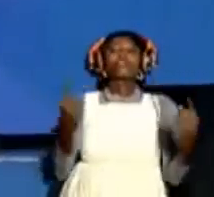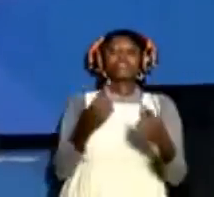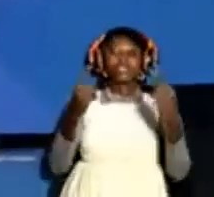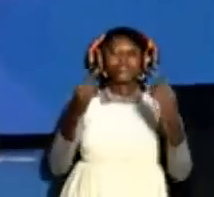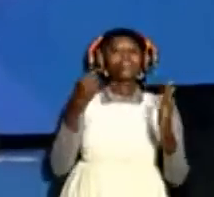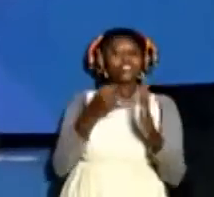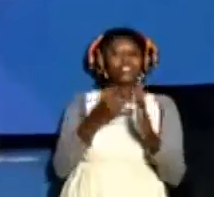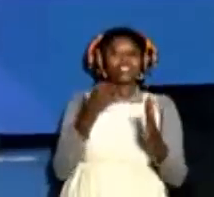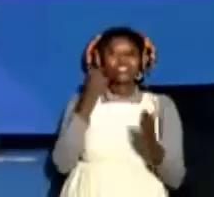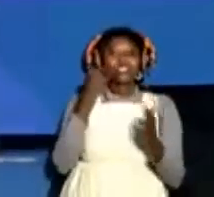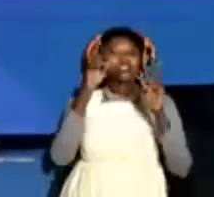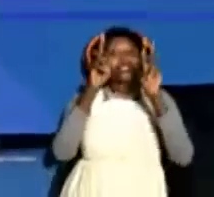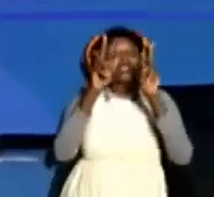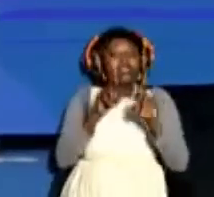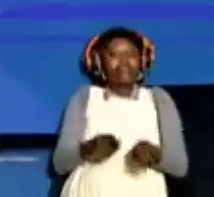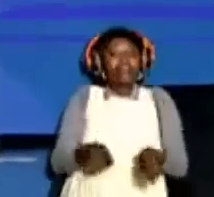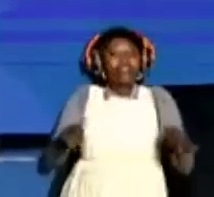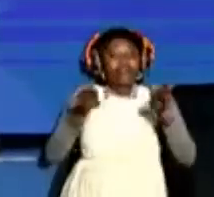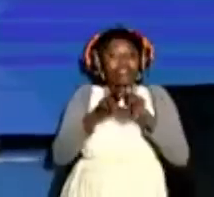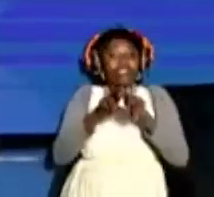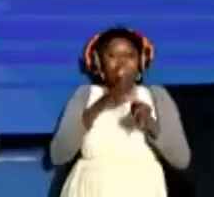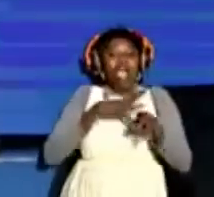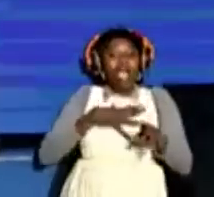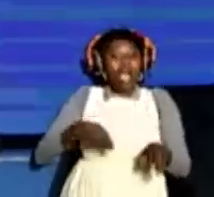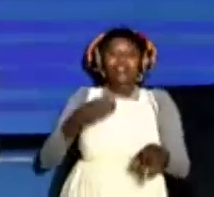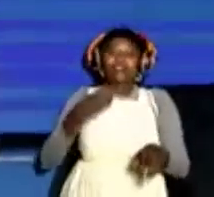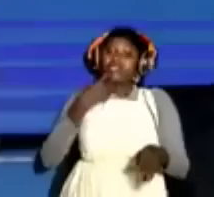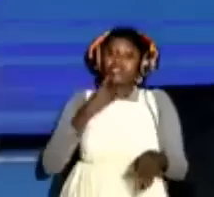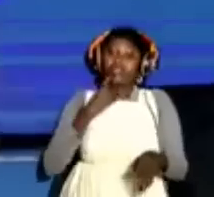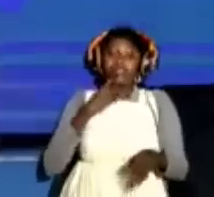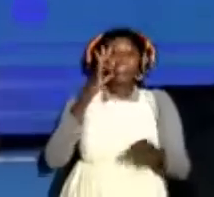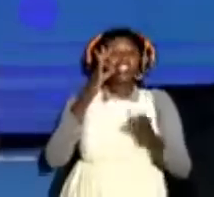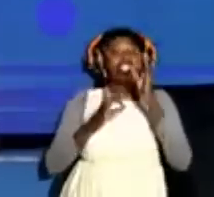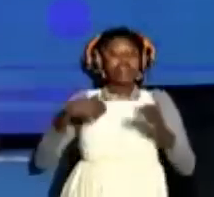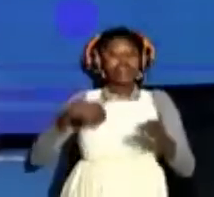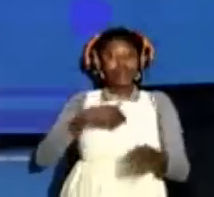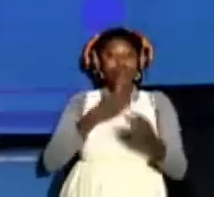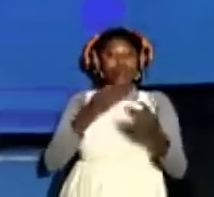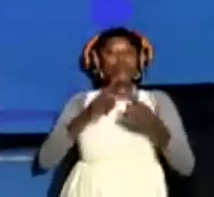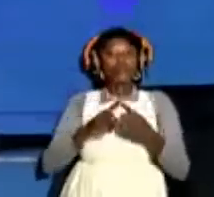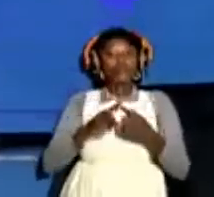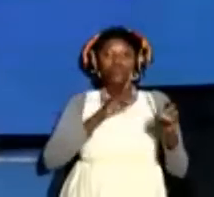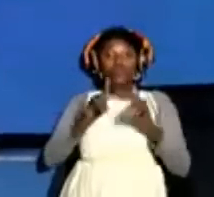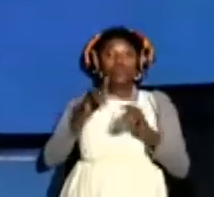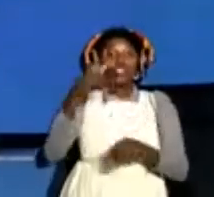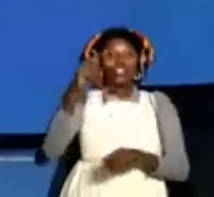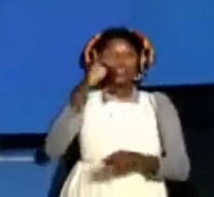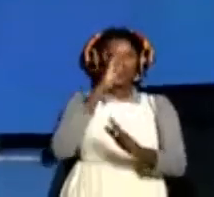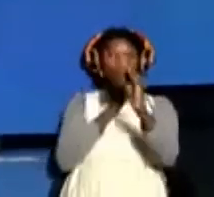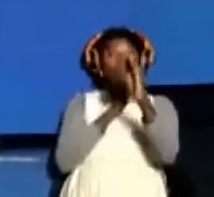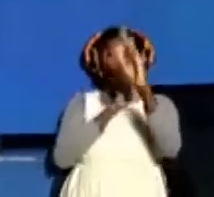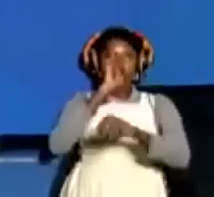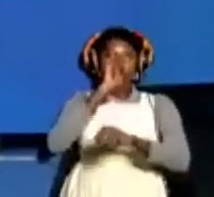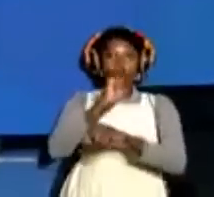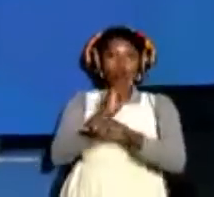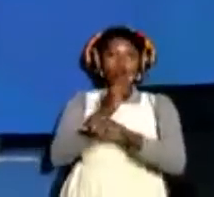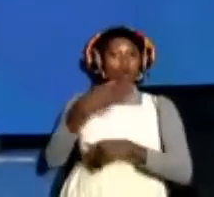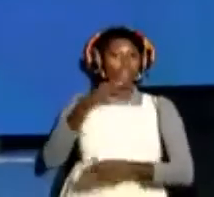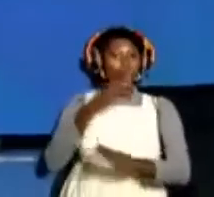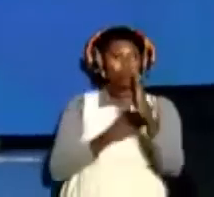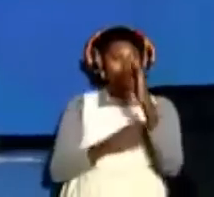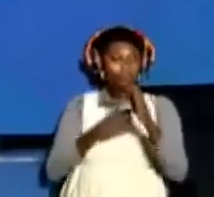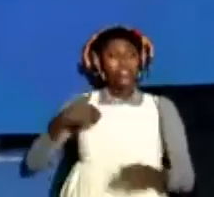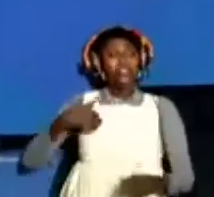critical if we are going to fulfill the call of God on our lives. But we